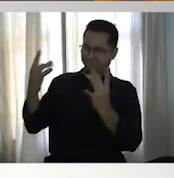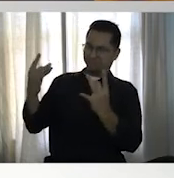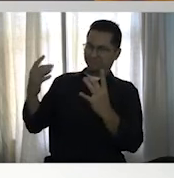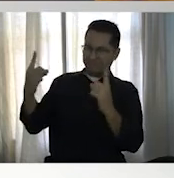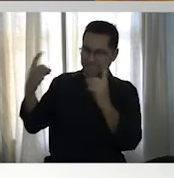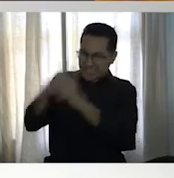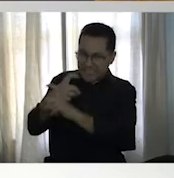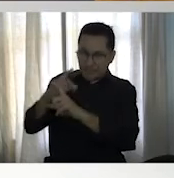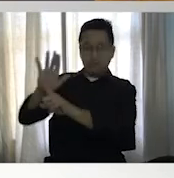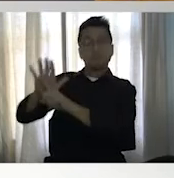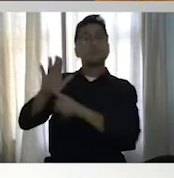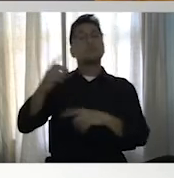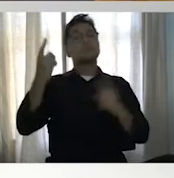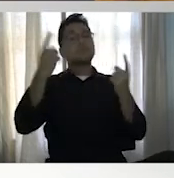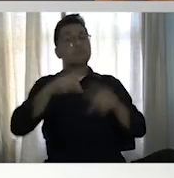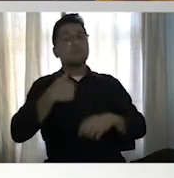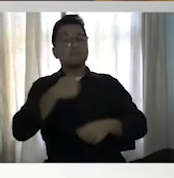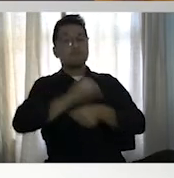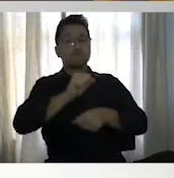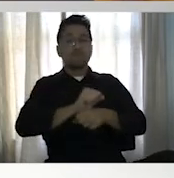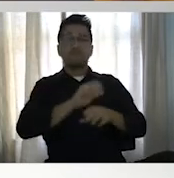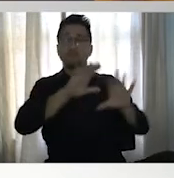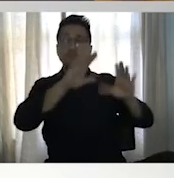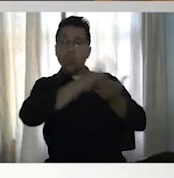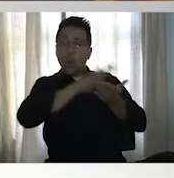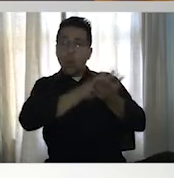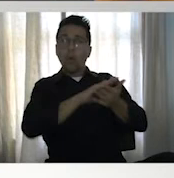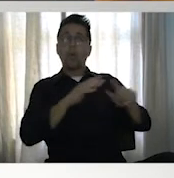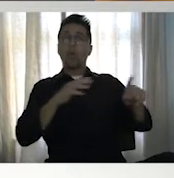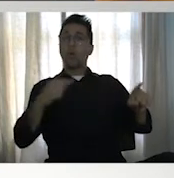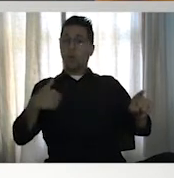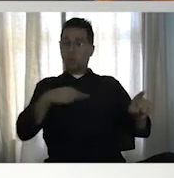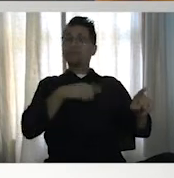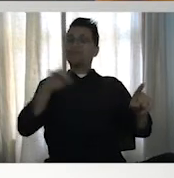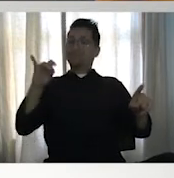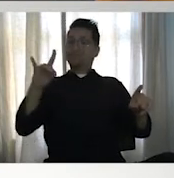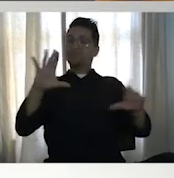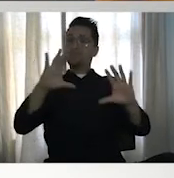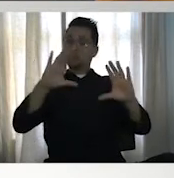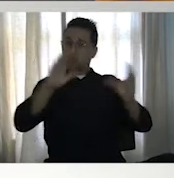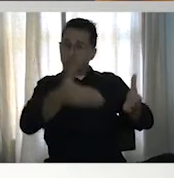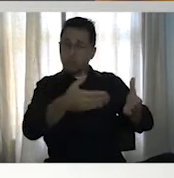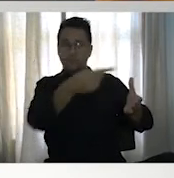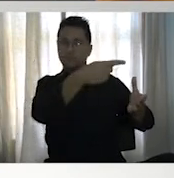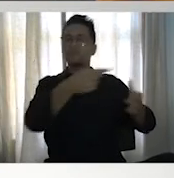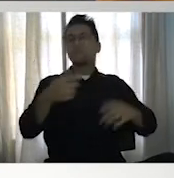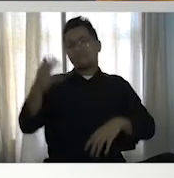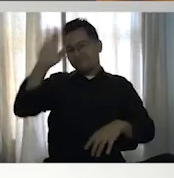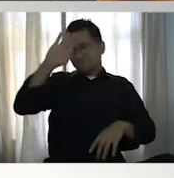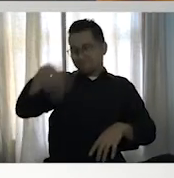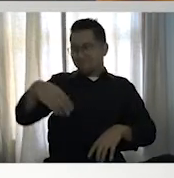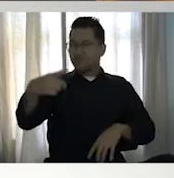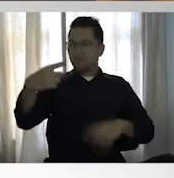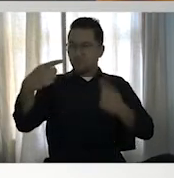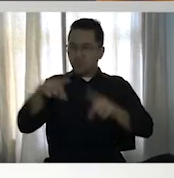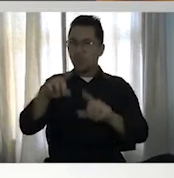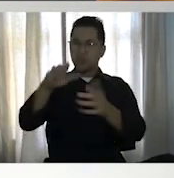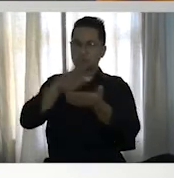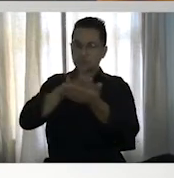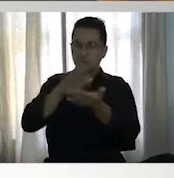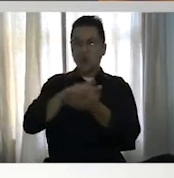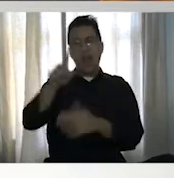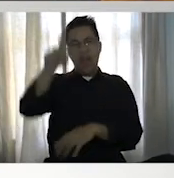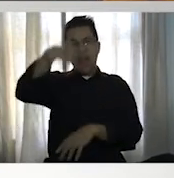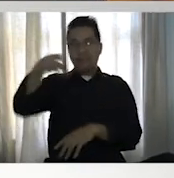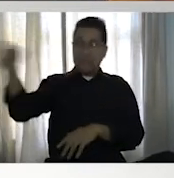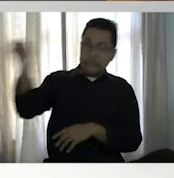But when I was working in the schools and we did groups, and you know, in the schools, you know, you have to pull the kids when you can. So